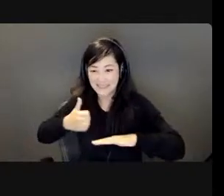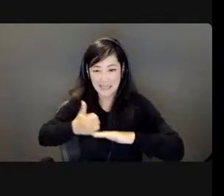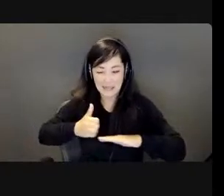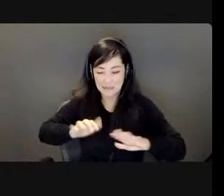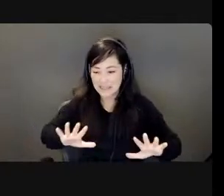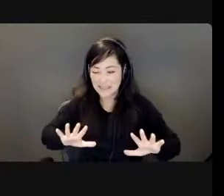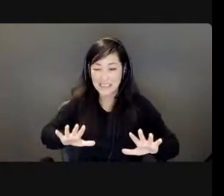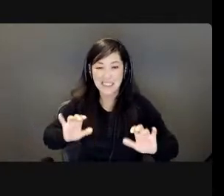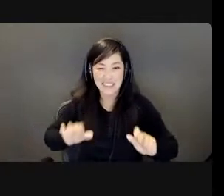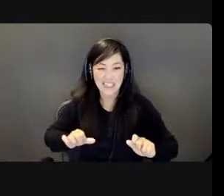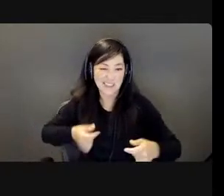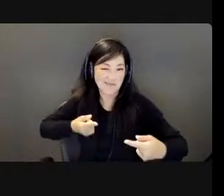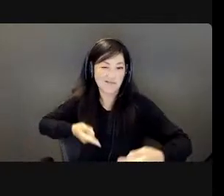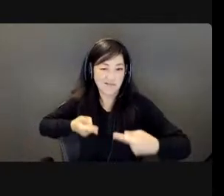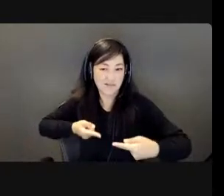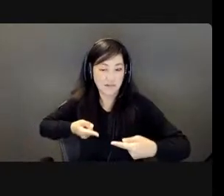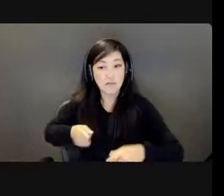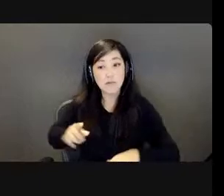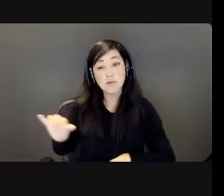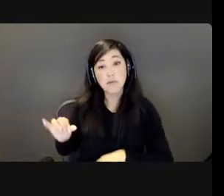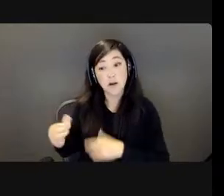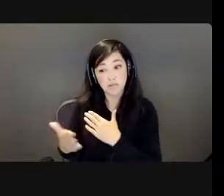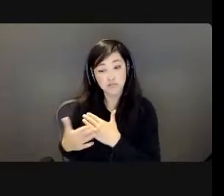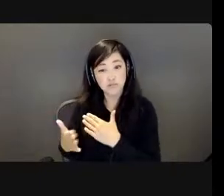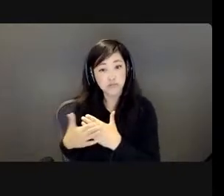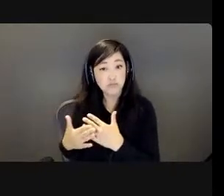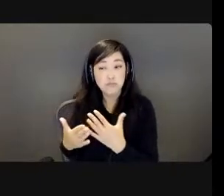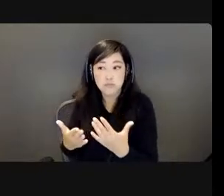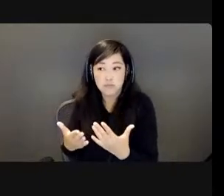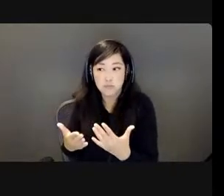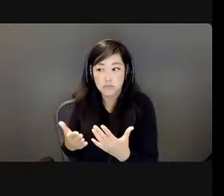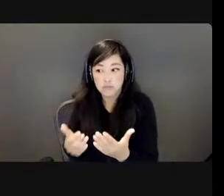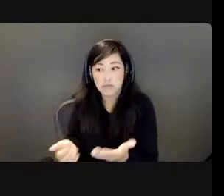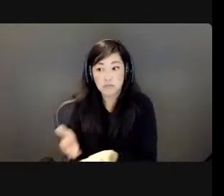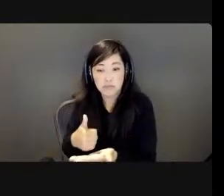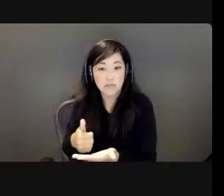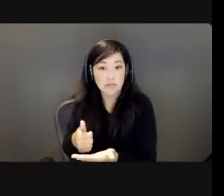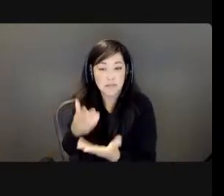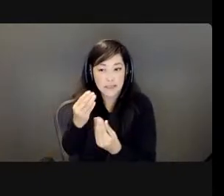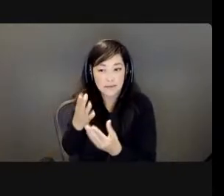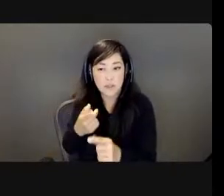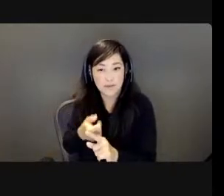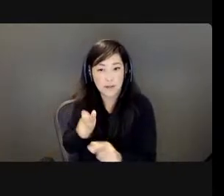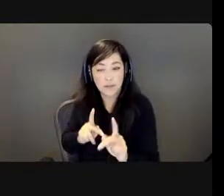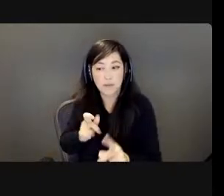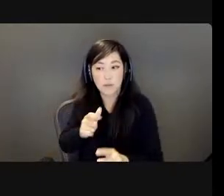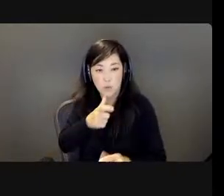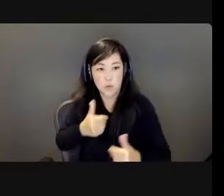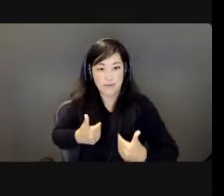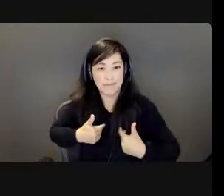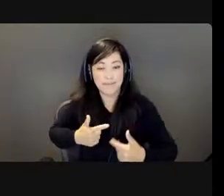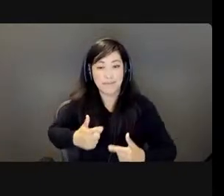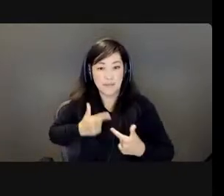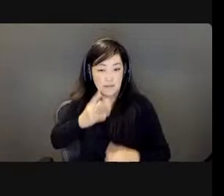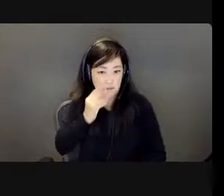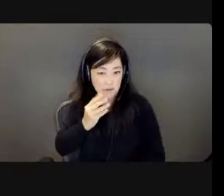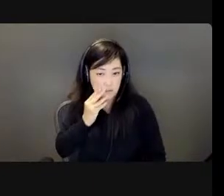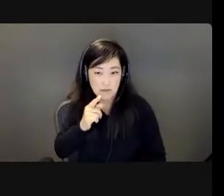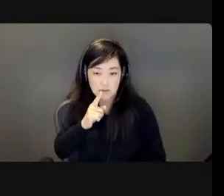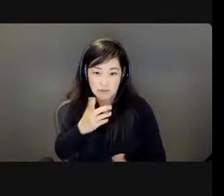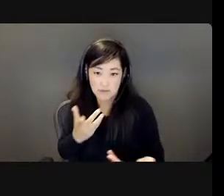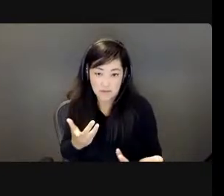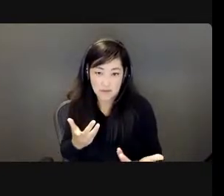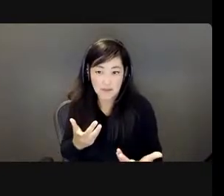just consulting with people with lived experience. I would love to see that happening more. For example,